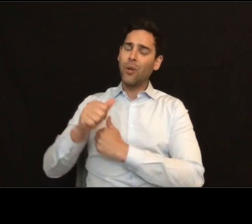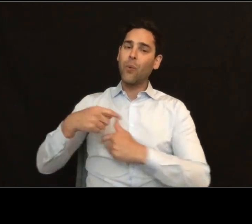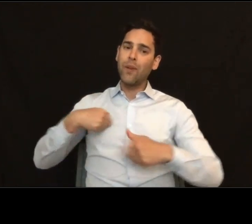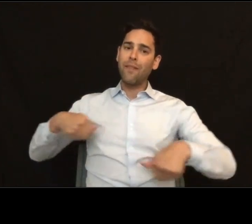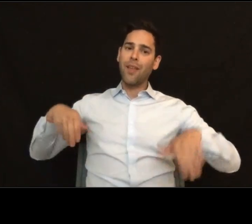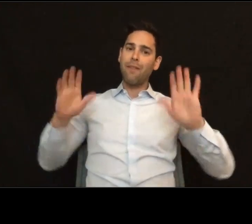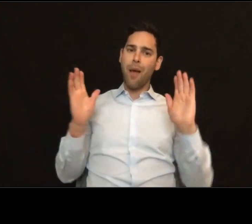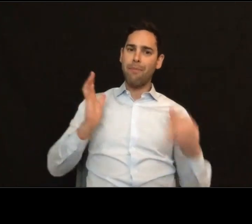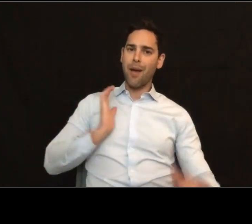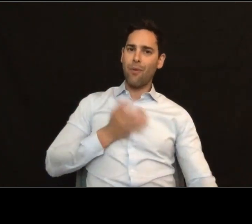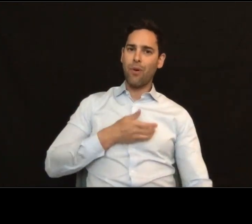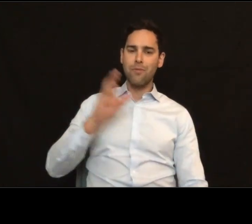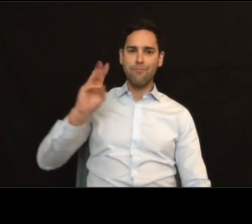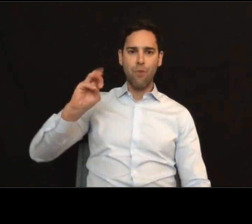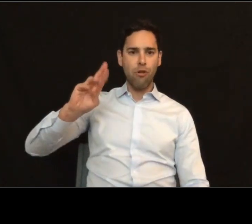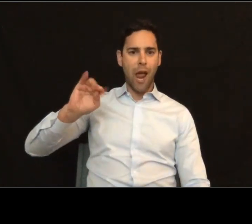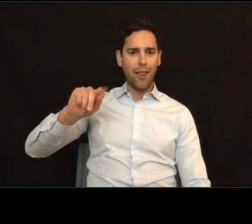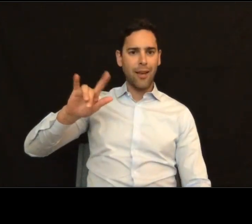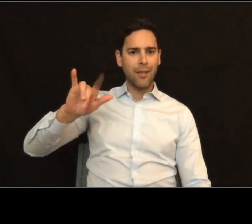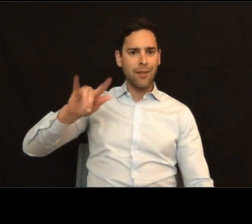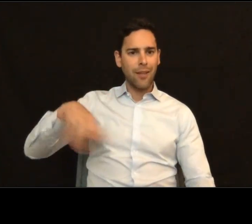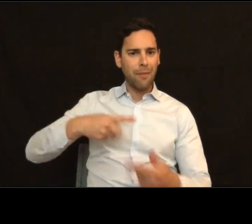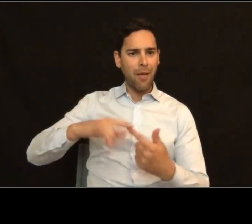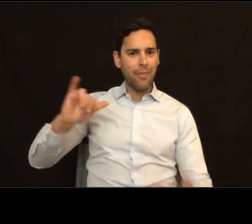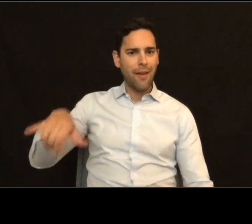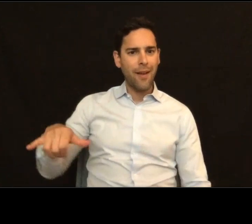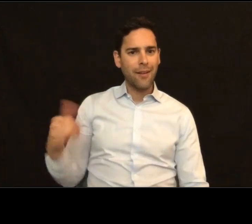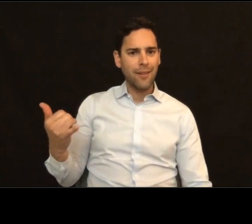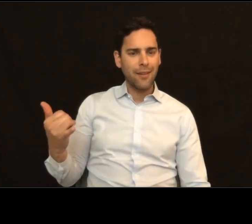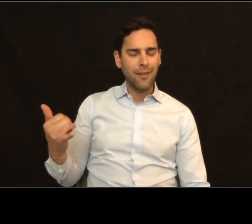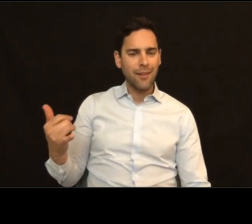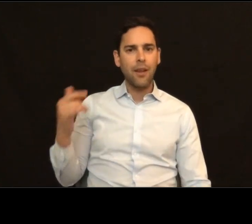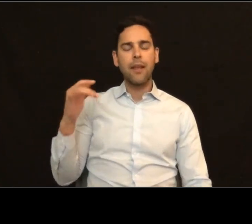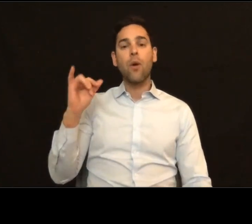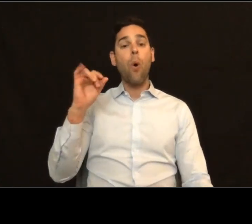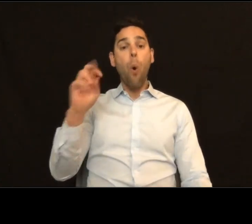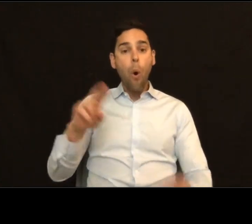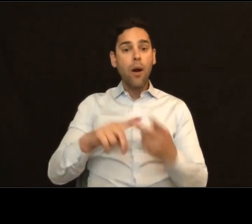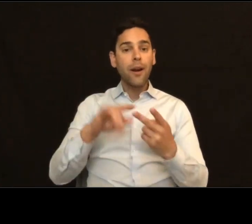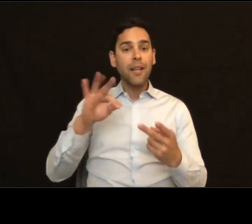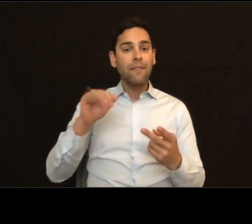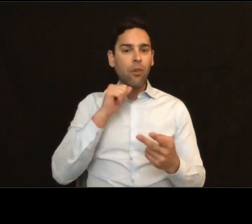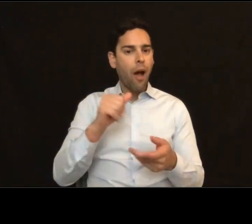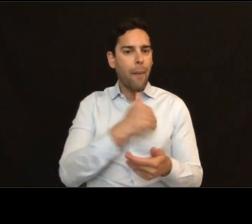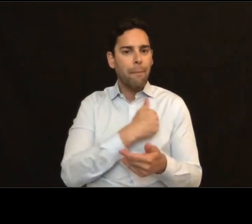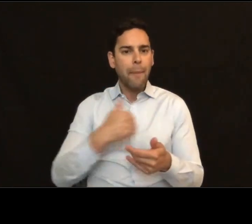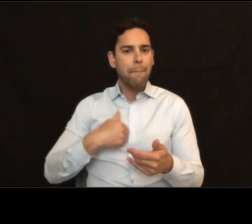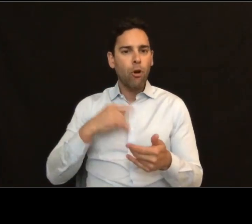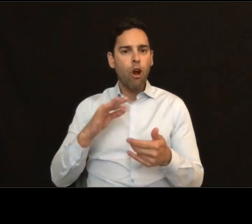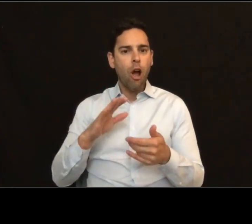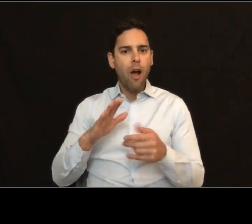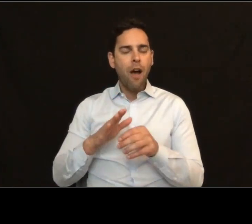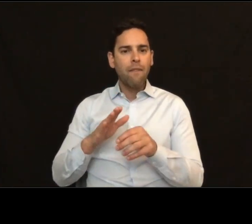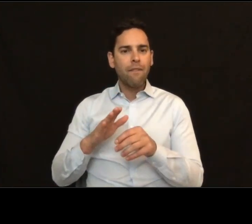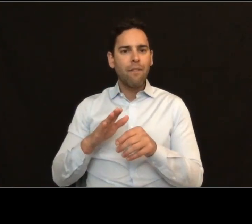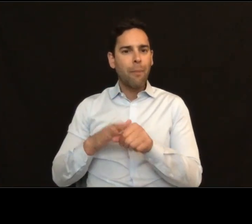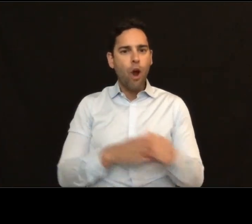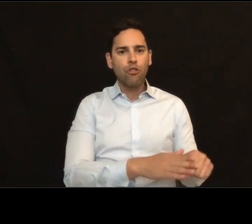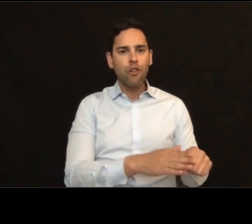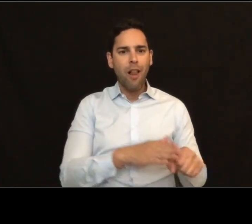on those issues. You know, if you're not a member of a marginalized community, then you're just contributing to the